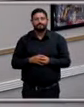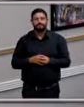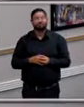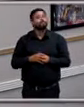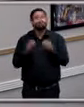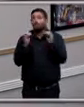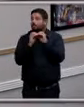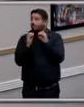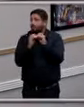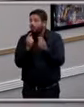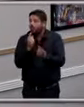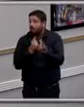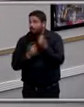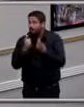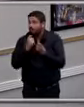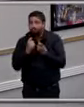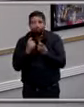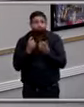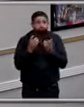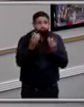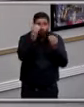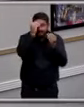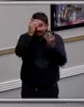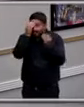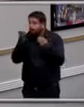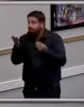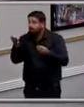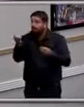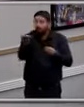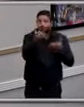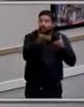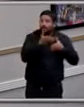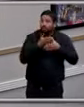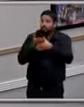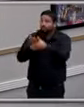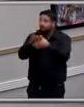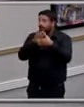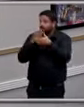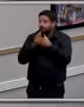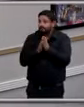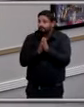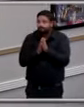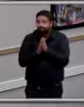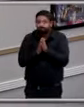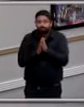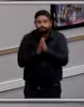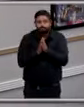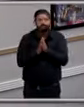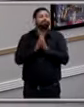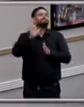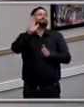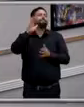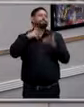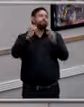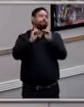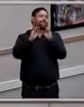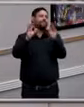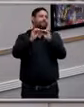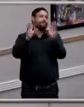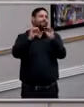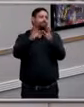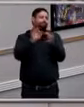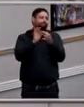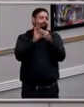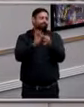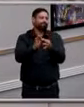Any other questions or information that any team members would like to share for parents? I would like to clarify